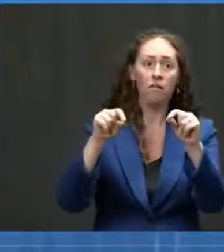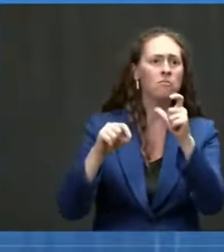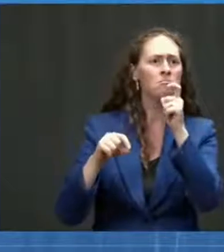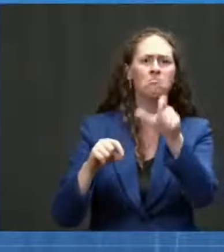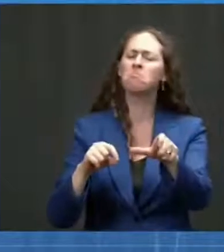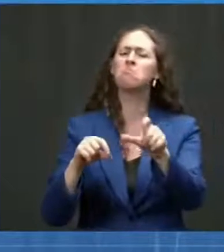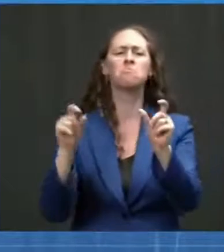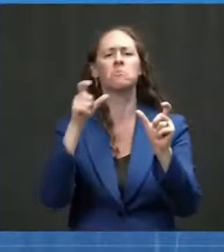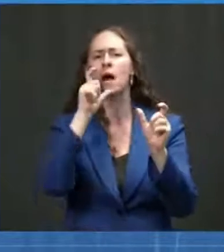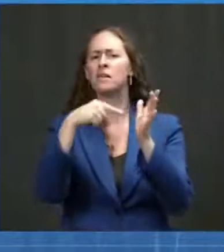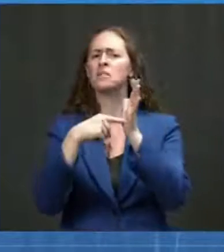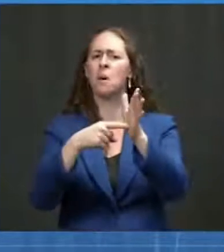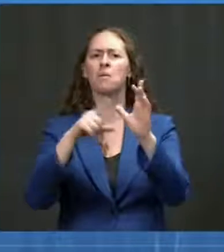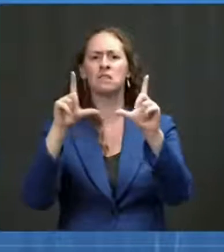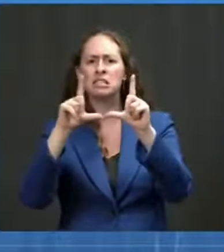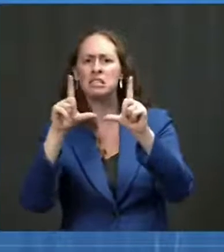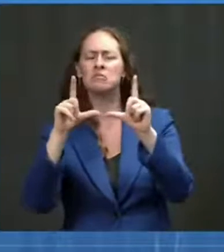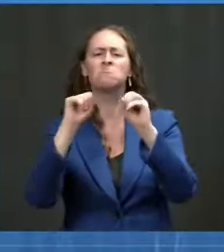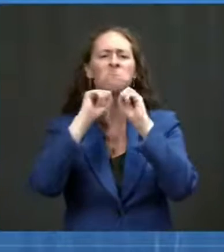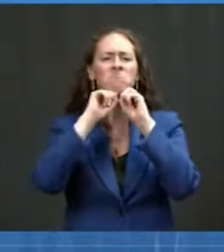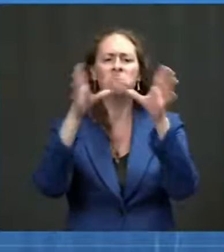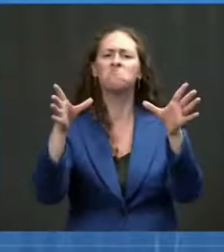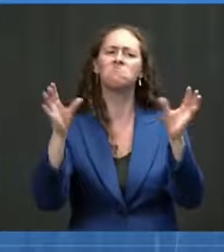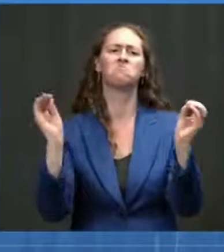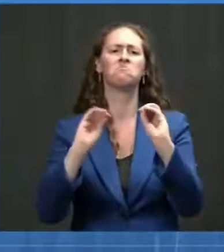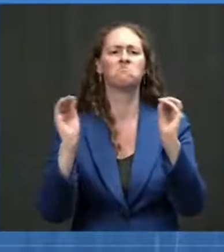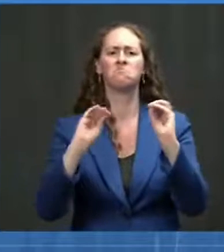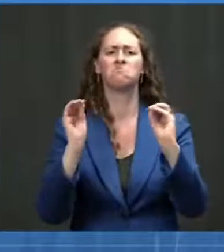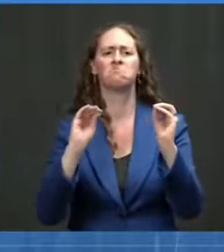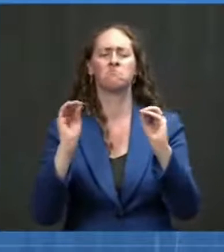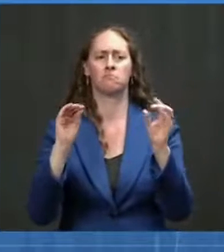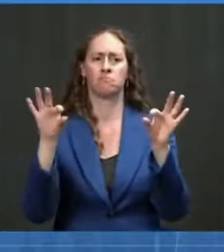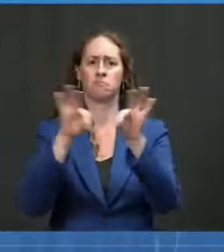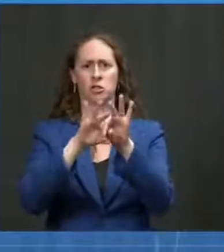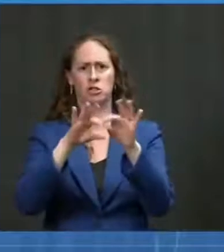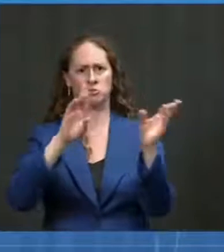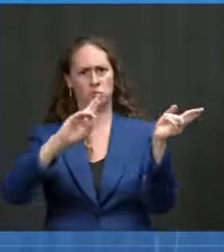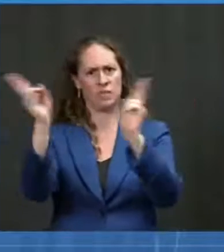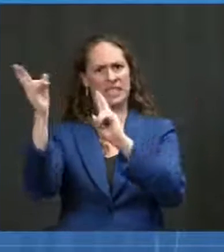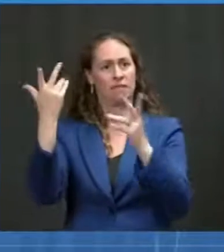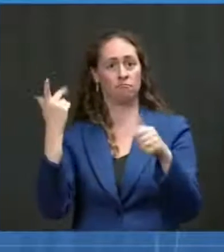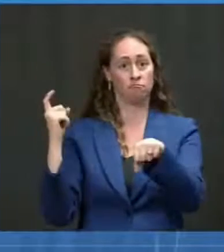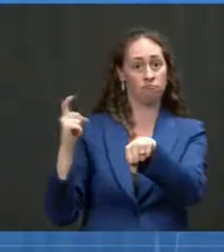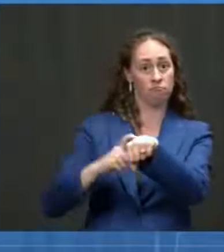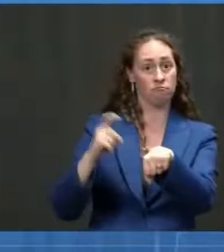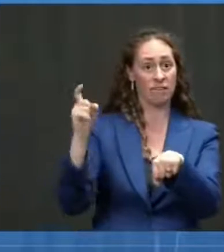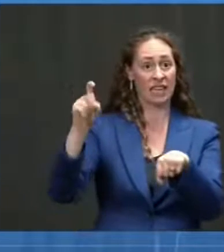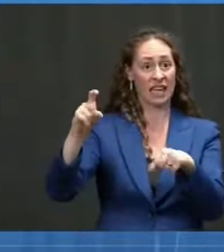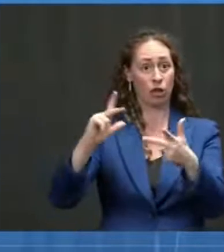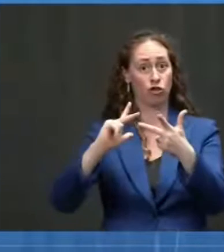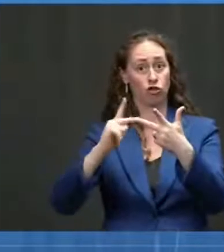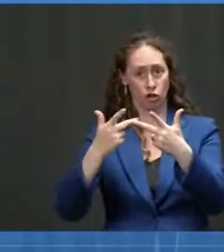So the bottom line is that we are prepared for boosters, and we will hit the ground running.